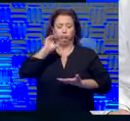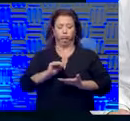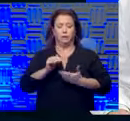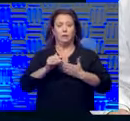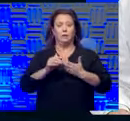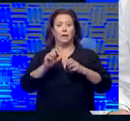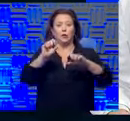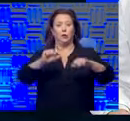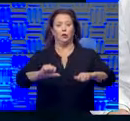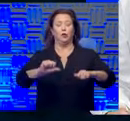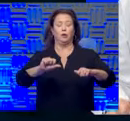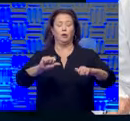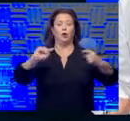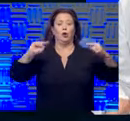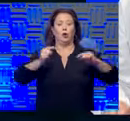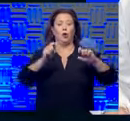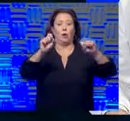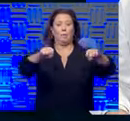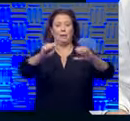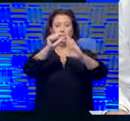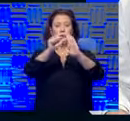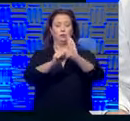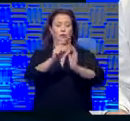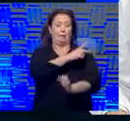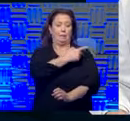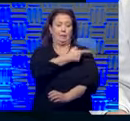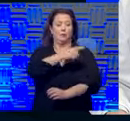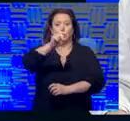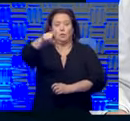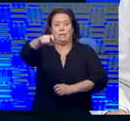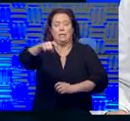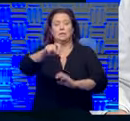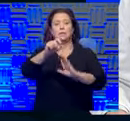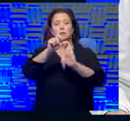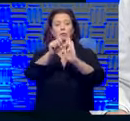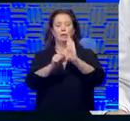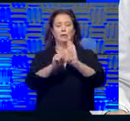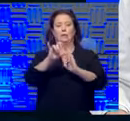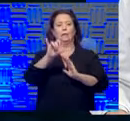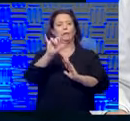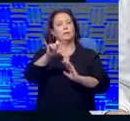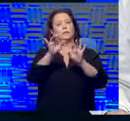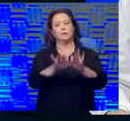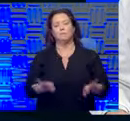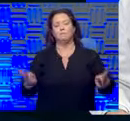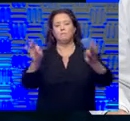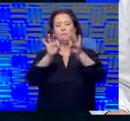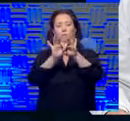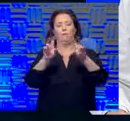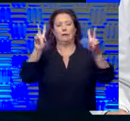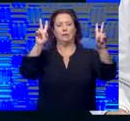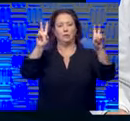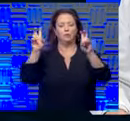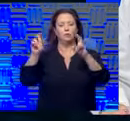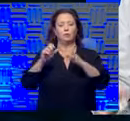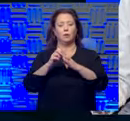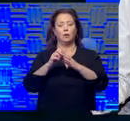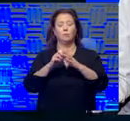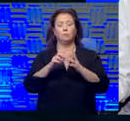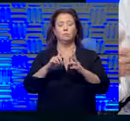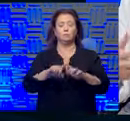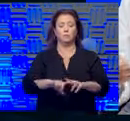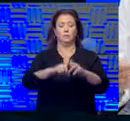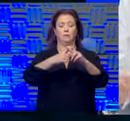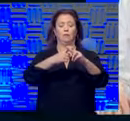could endanger our ability to do surgeries in patients who really need them. So that's a really important issue. You know, we started off this